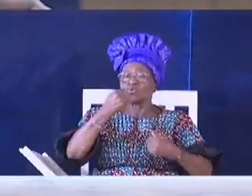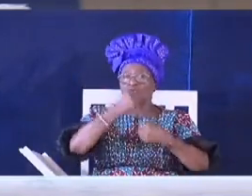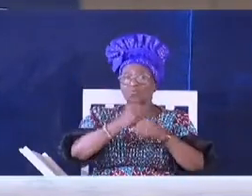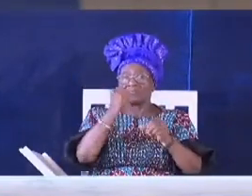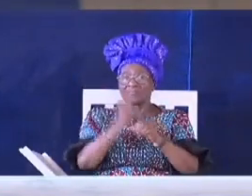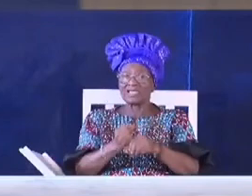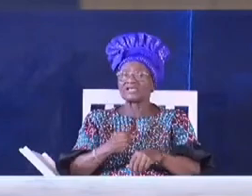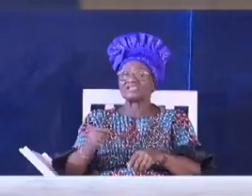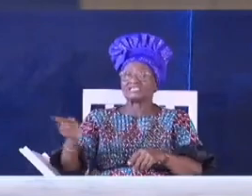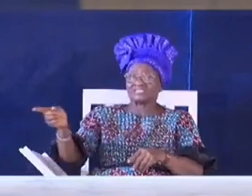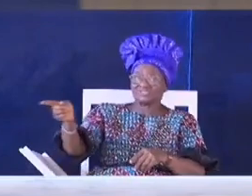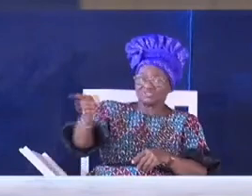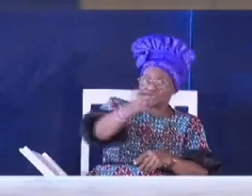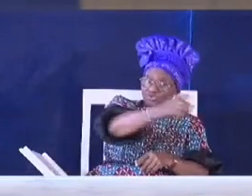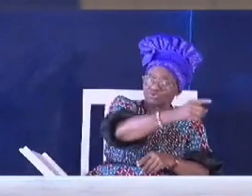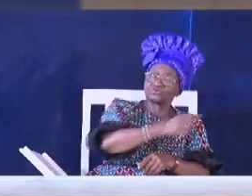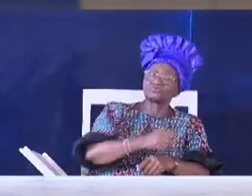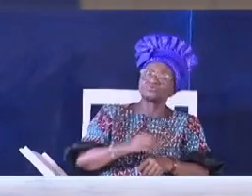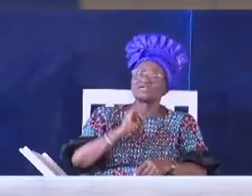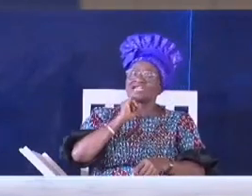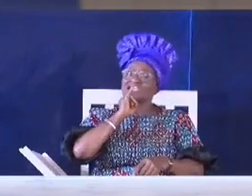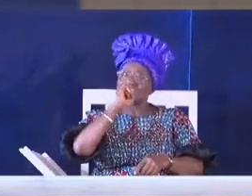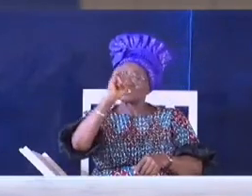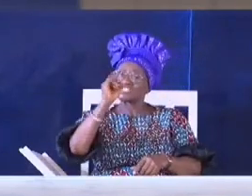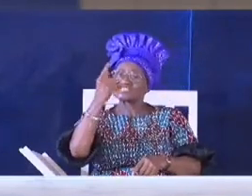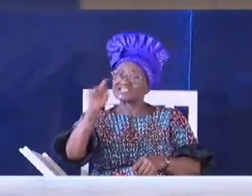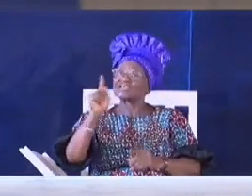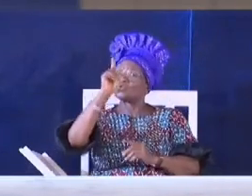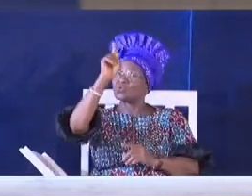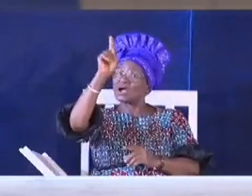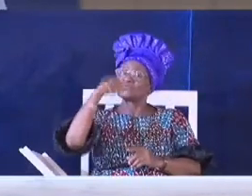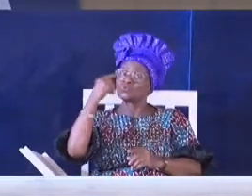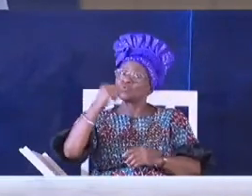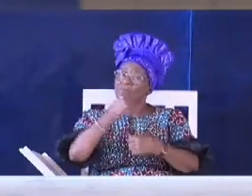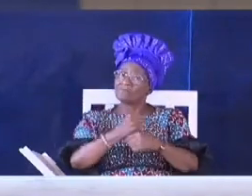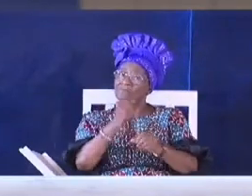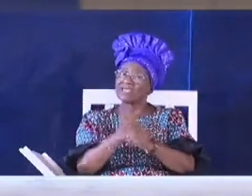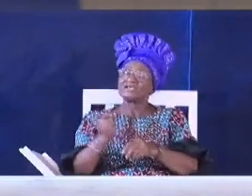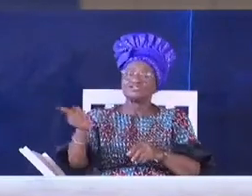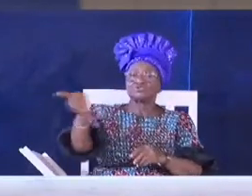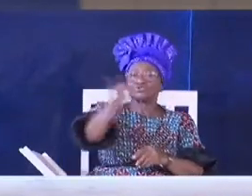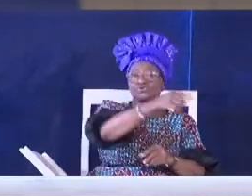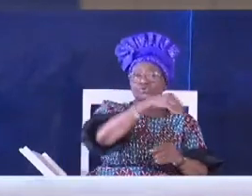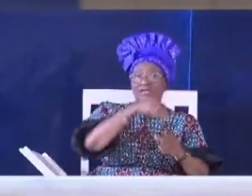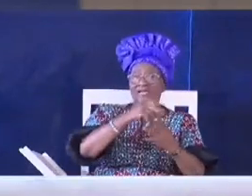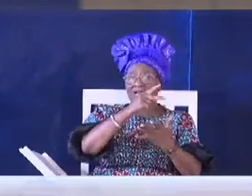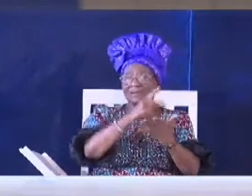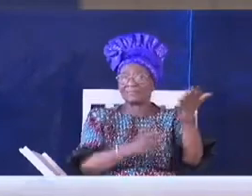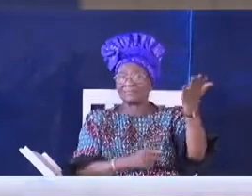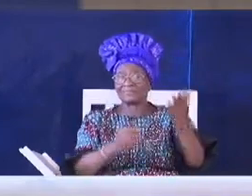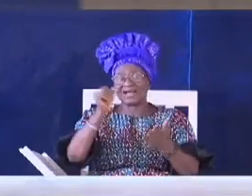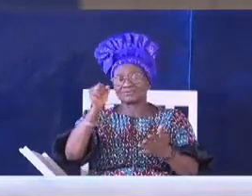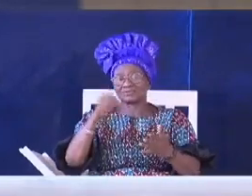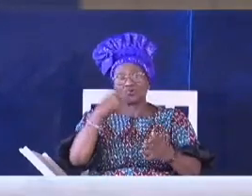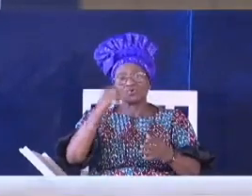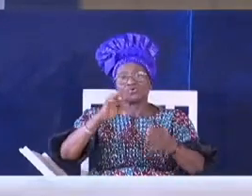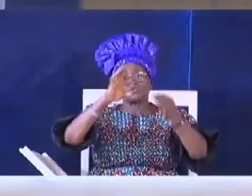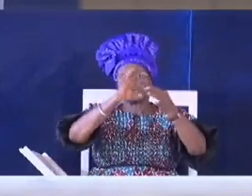He's the one who made you in parts, who joined the parts